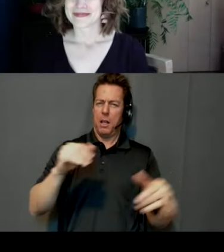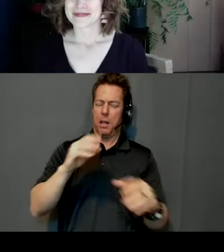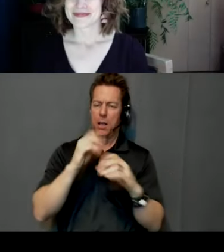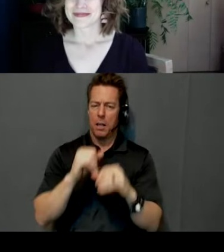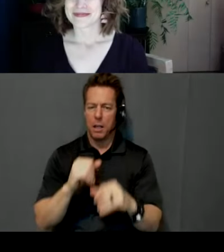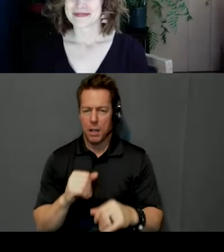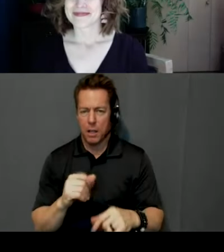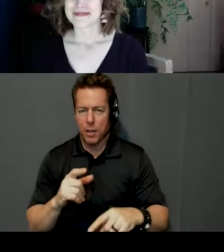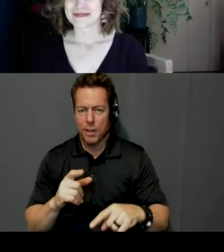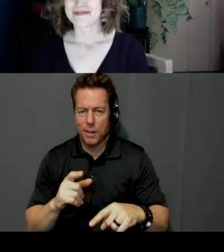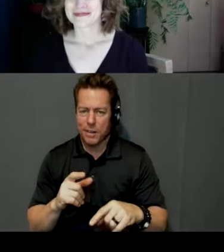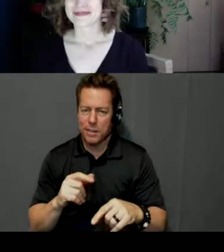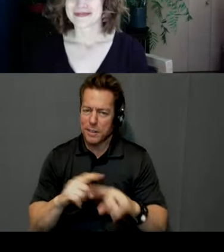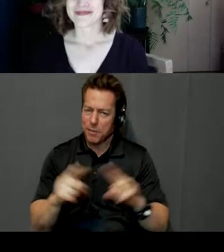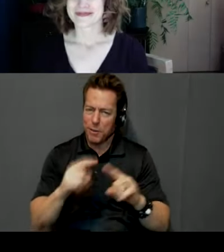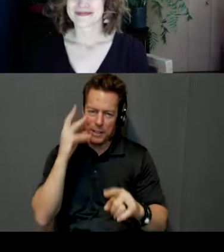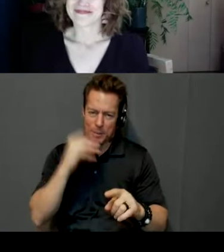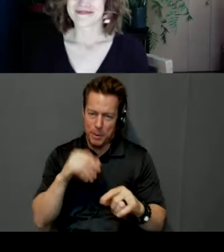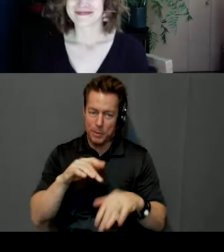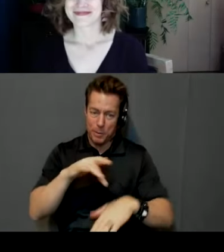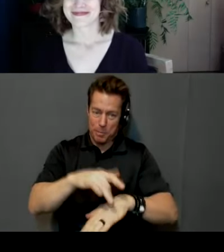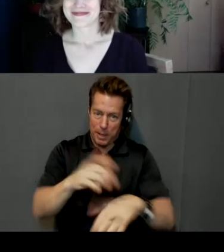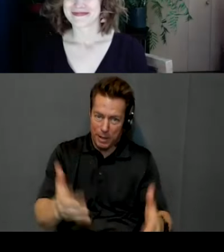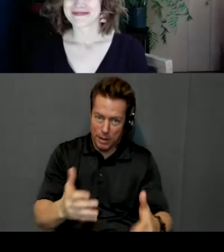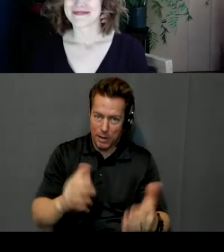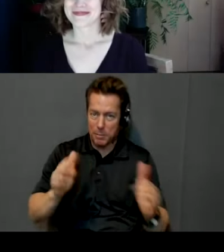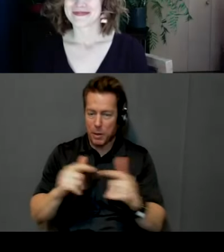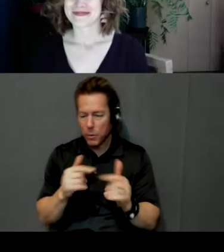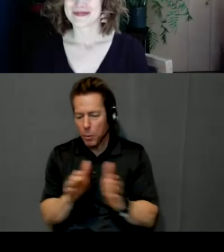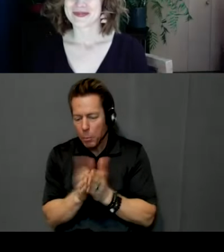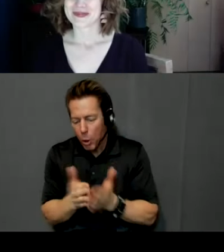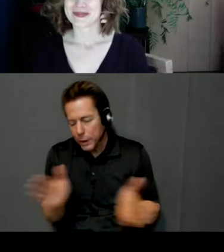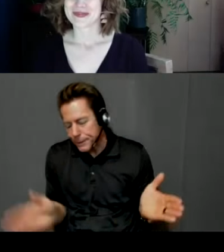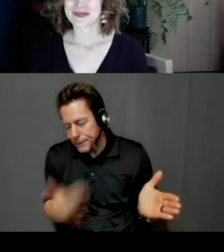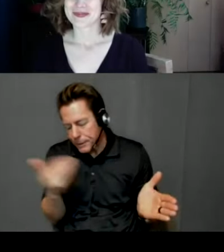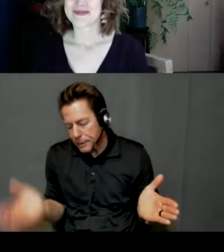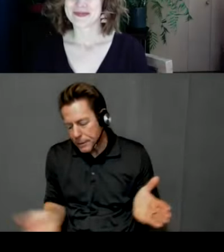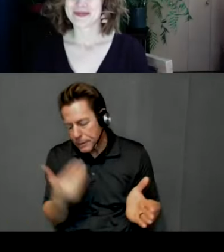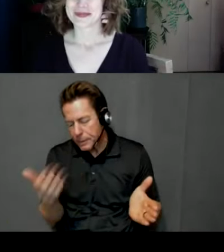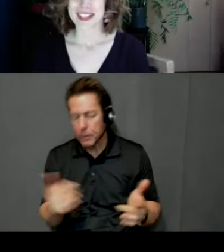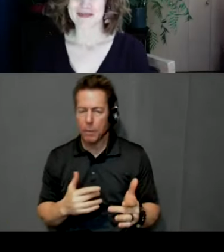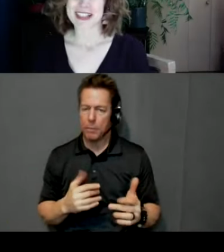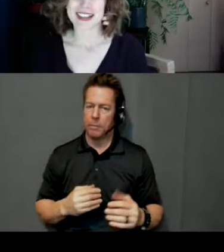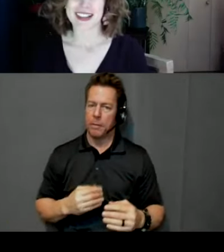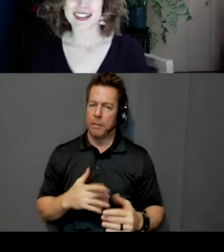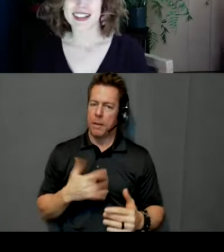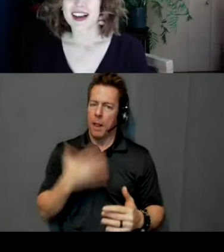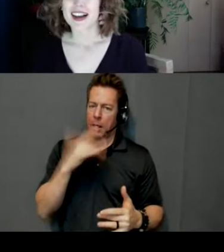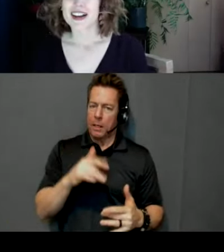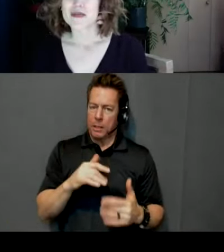by like flipping through a book, or I don't know. I feel very lucky to be able to experience it. That's